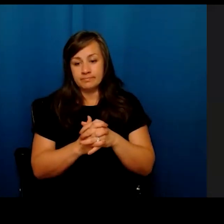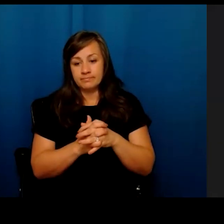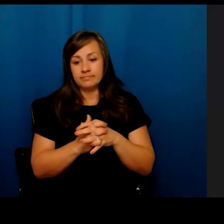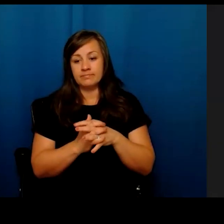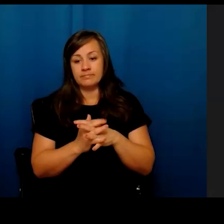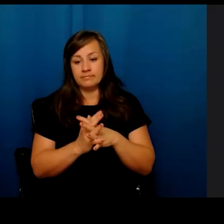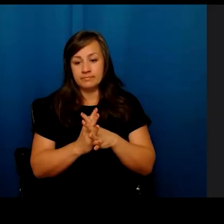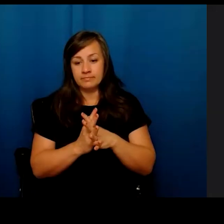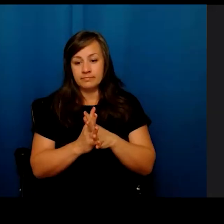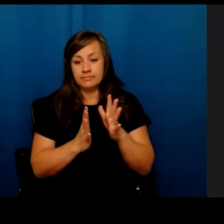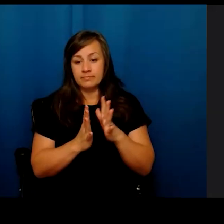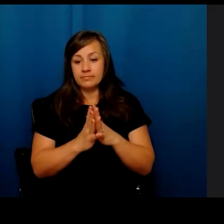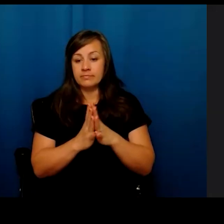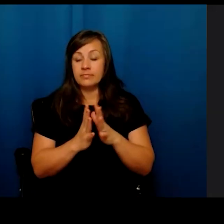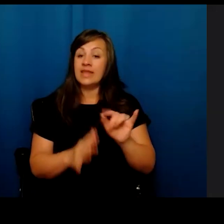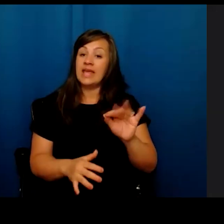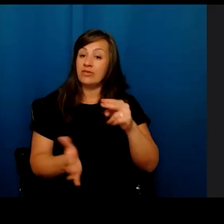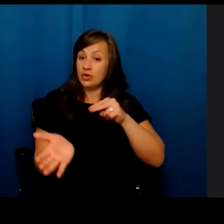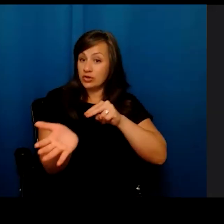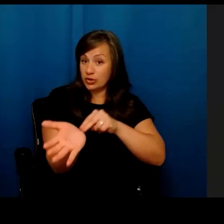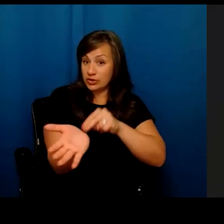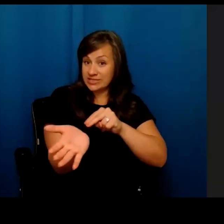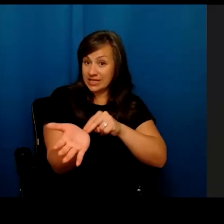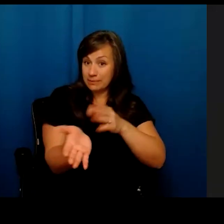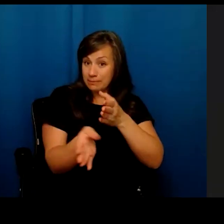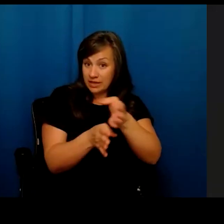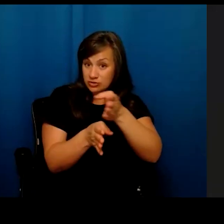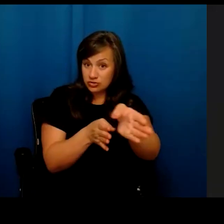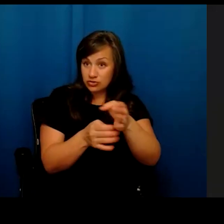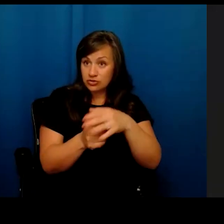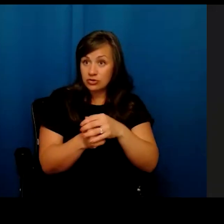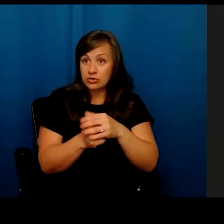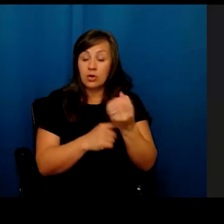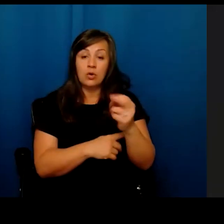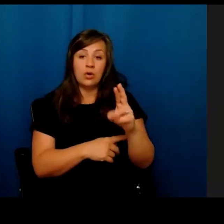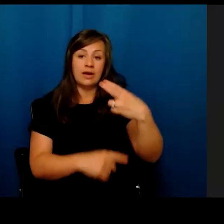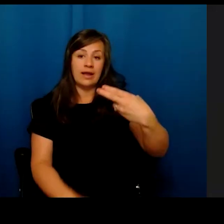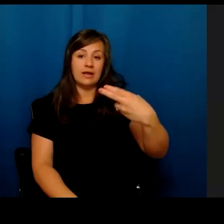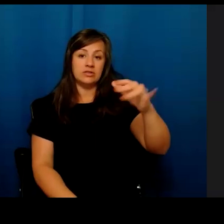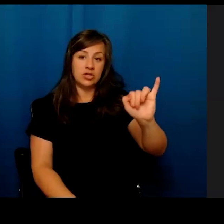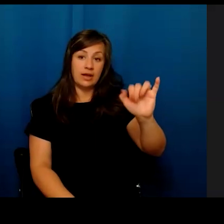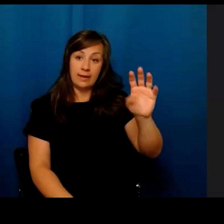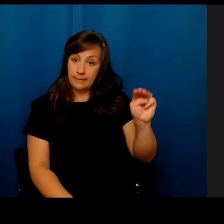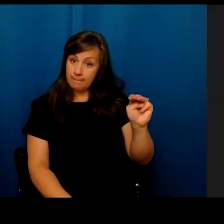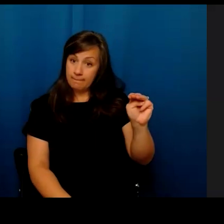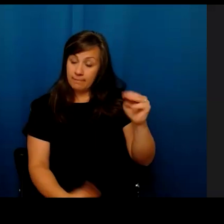And I'll say 2 quick other things. If you are a nursing major or an HIM major,